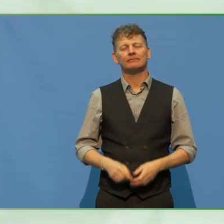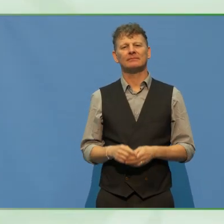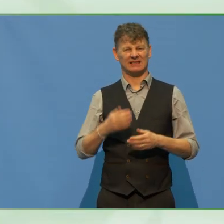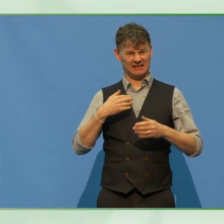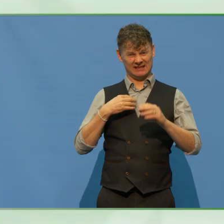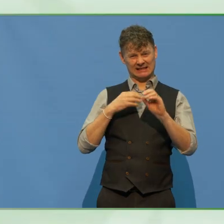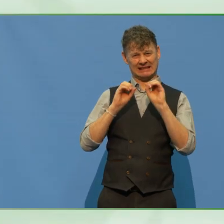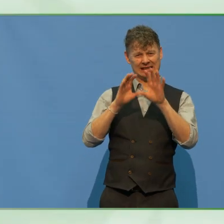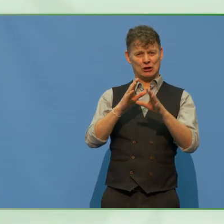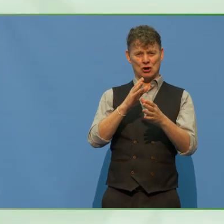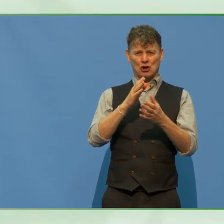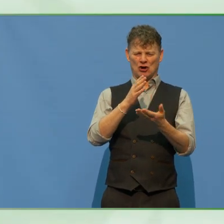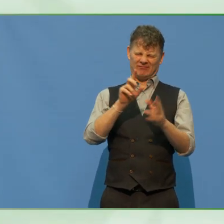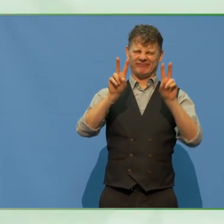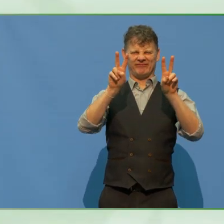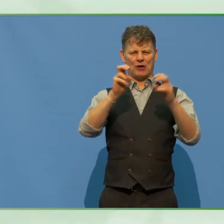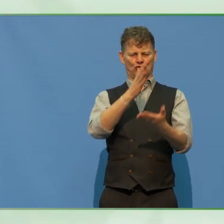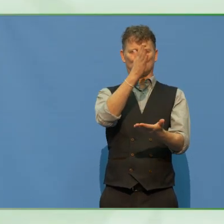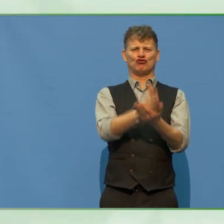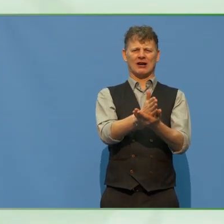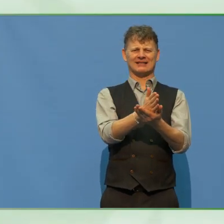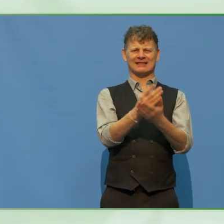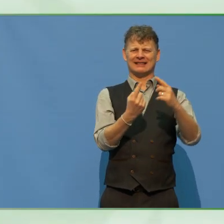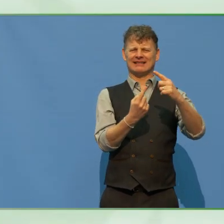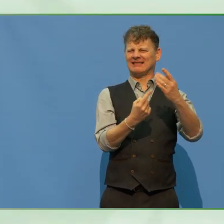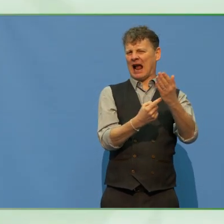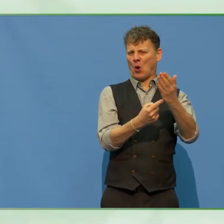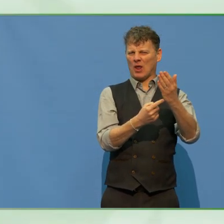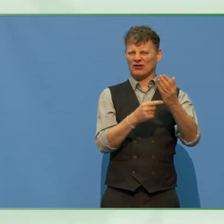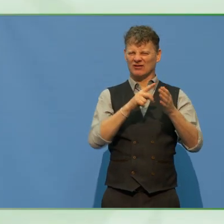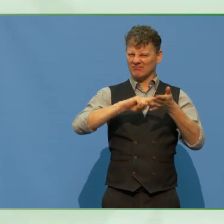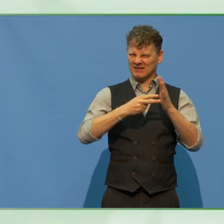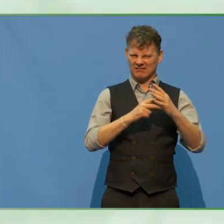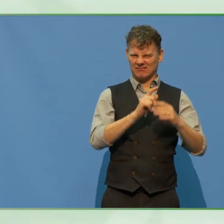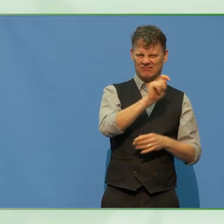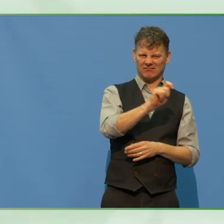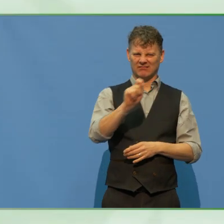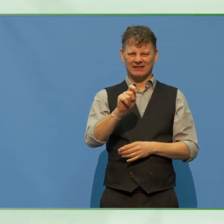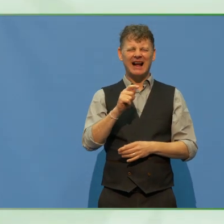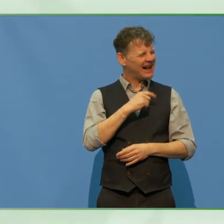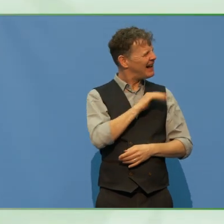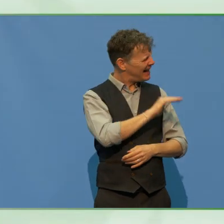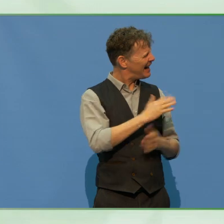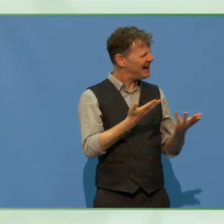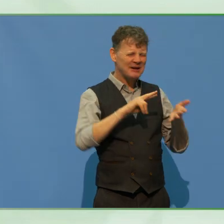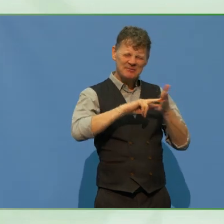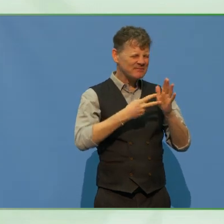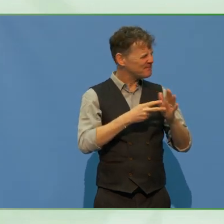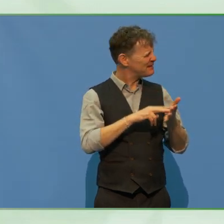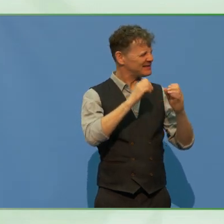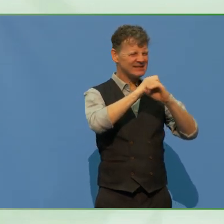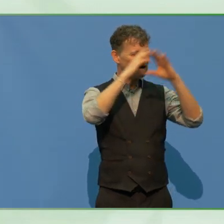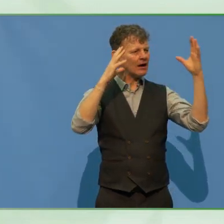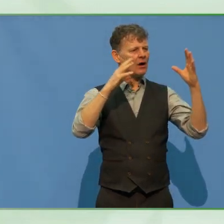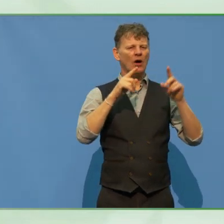is trusted technology? Please. Just to get going. Yeah, I think give us a sense of what is trusted technology and also what is